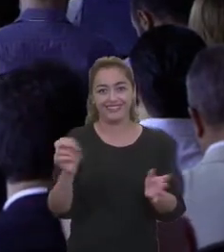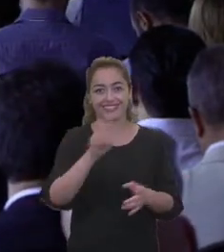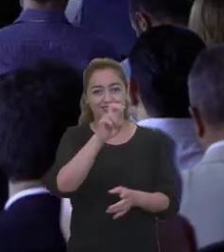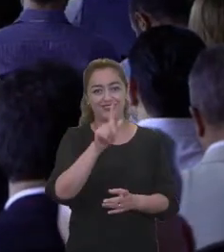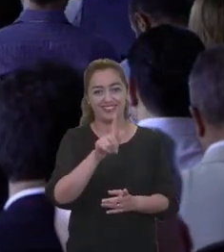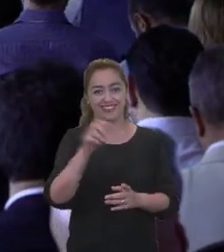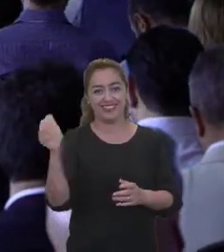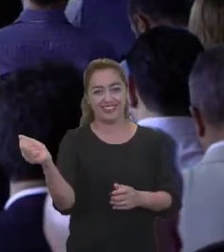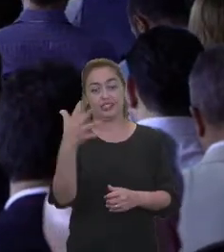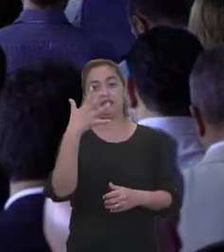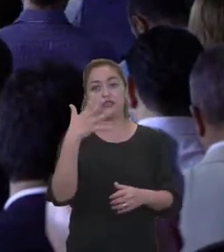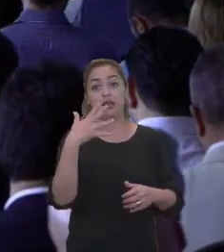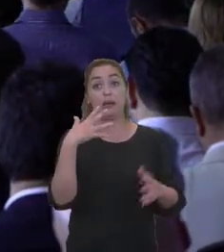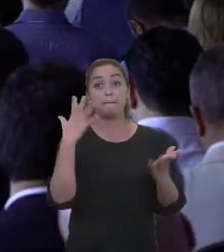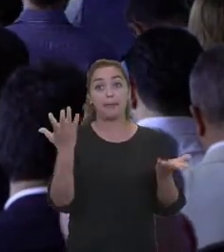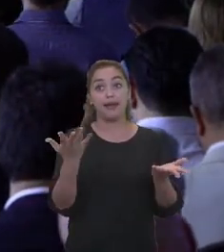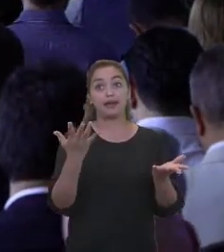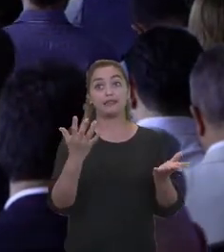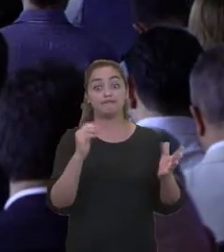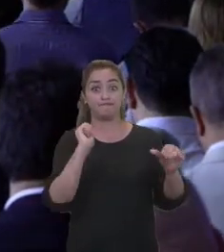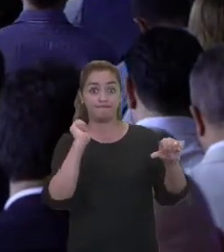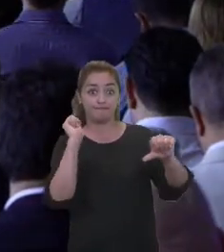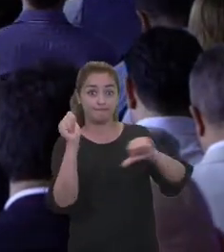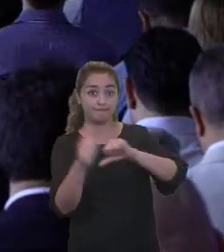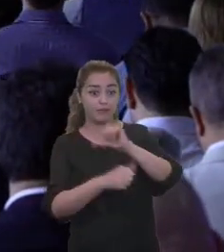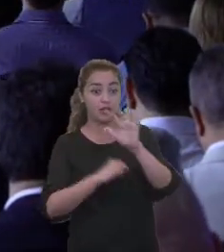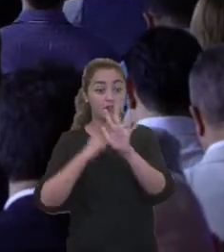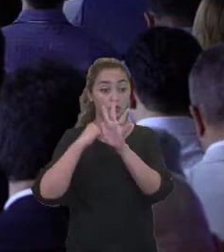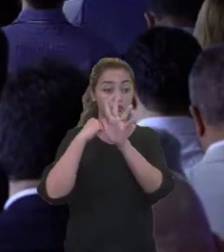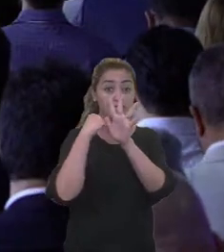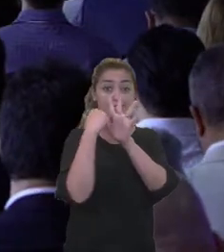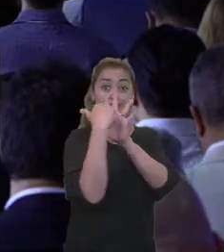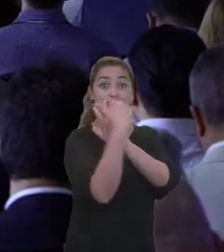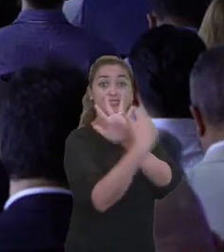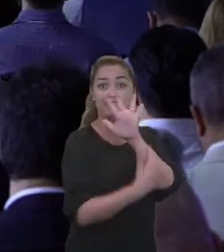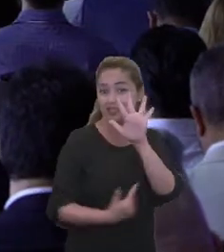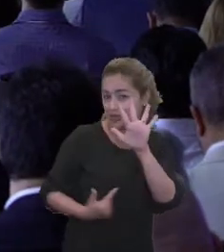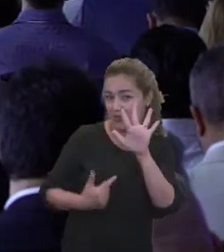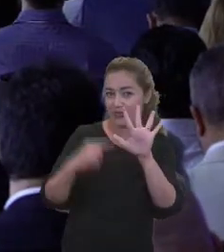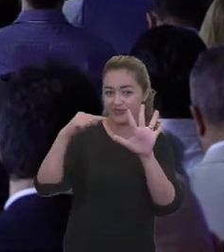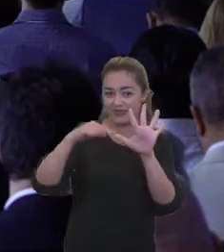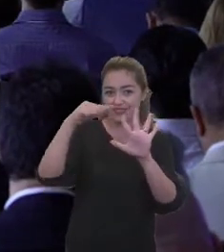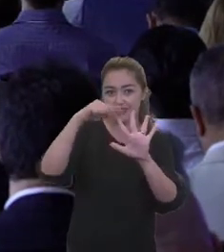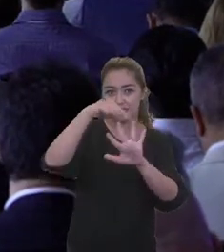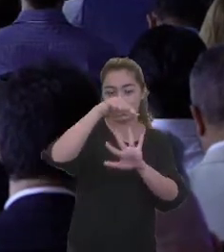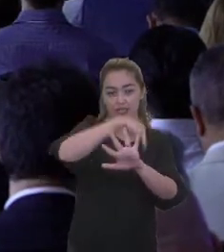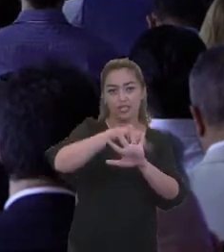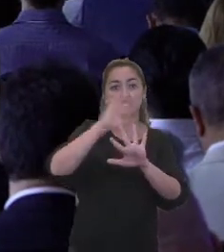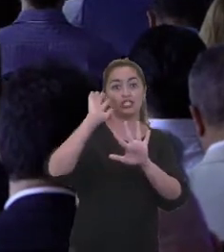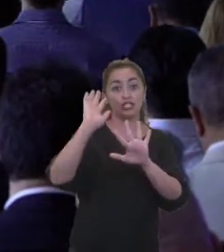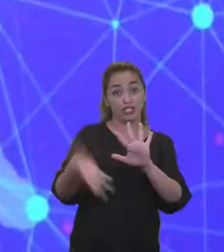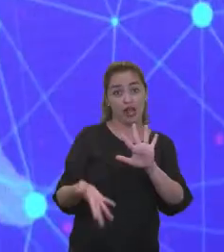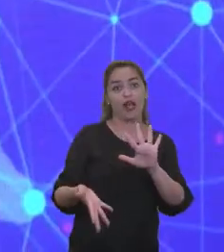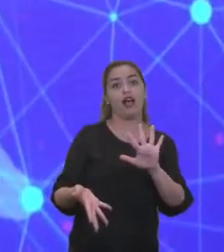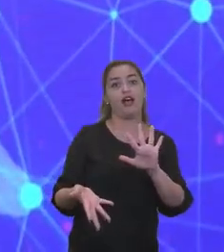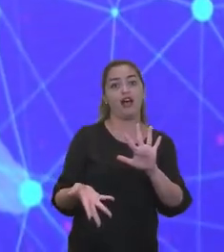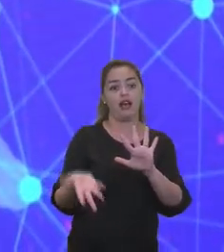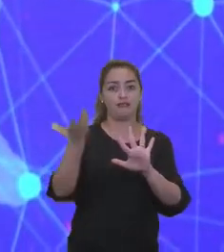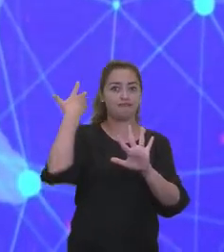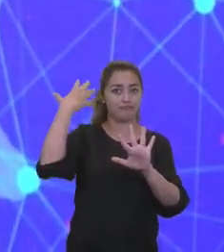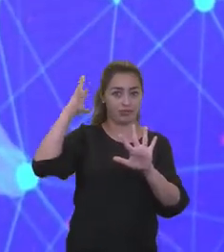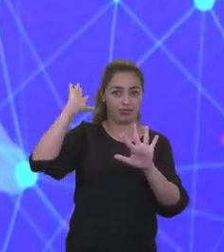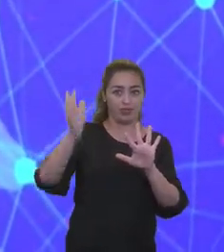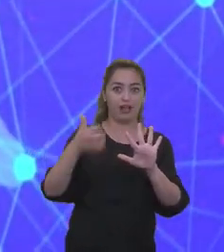5G, the five fingers of our hand, each one has 1G. I spoke about this